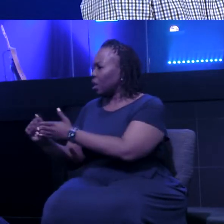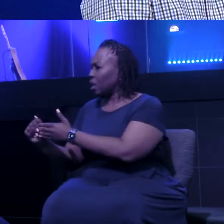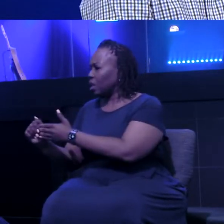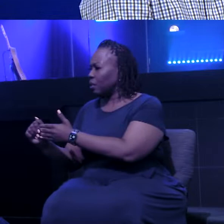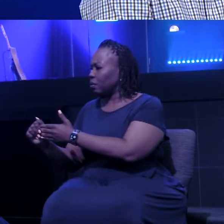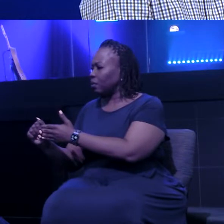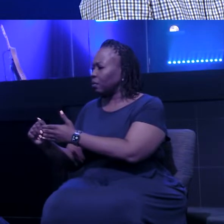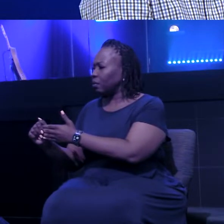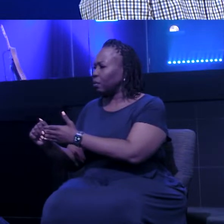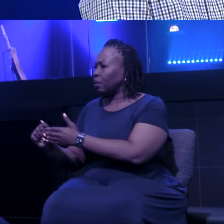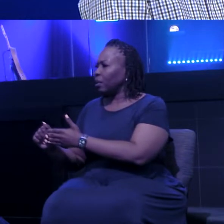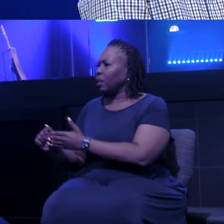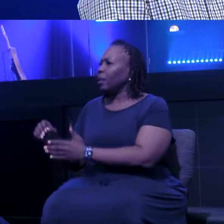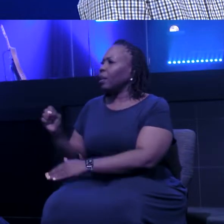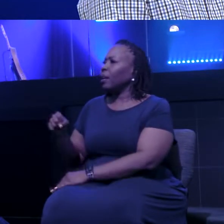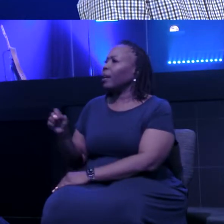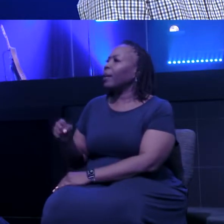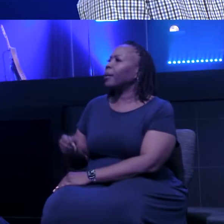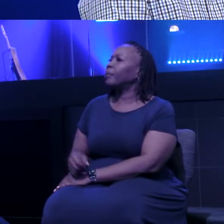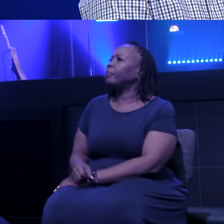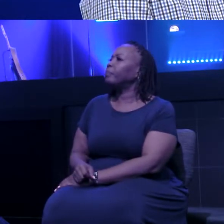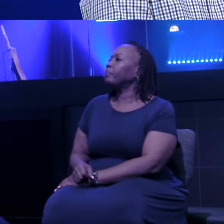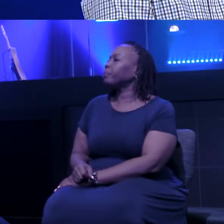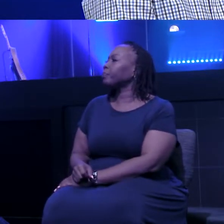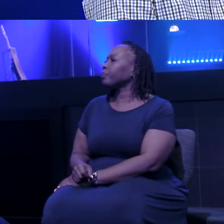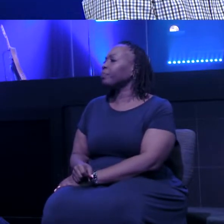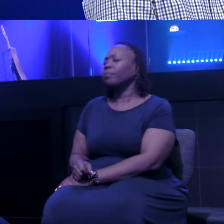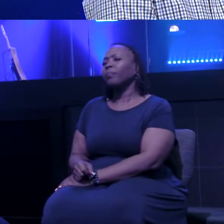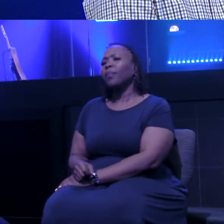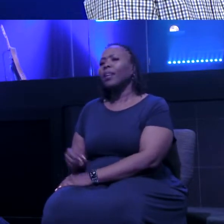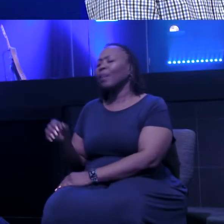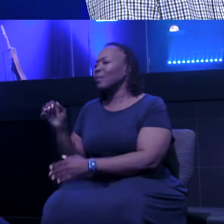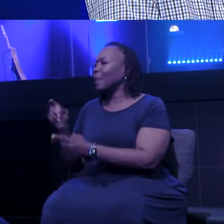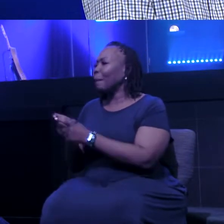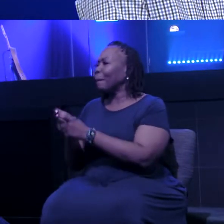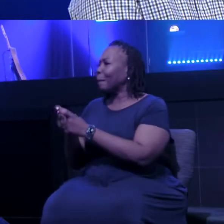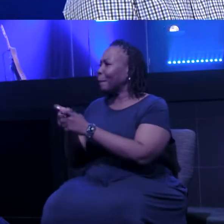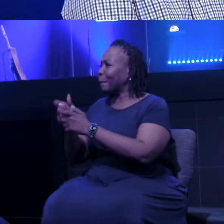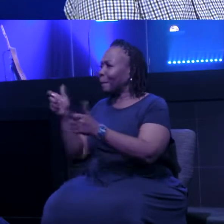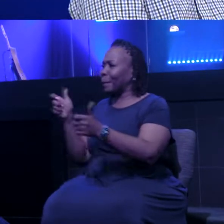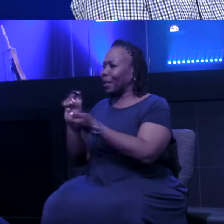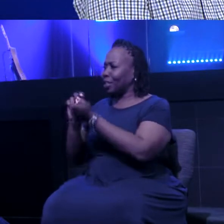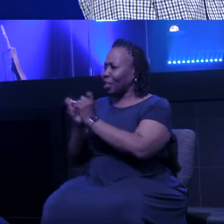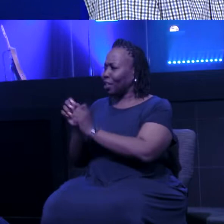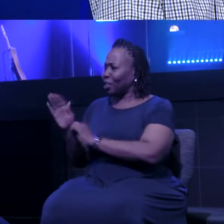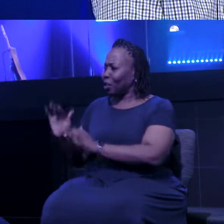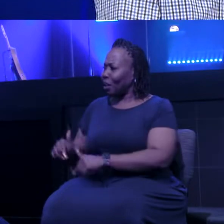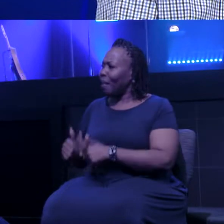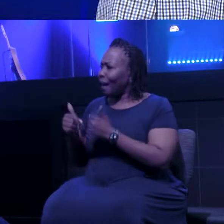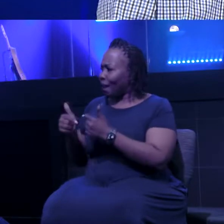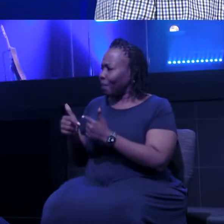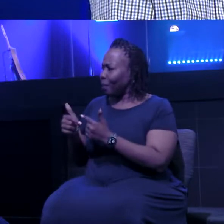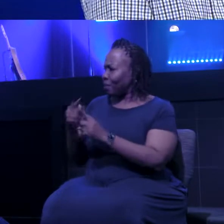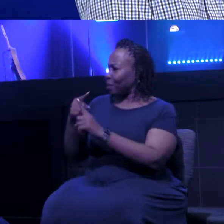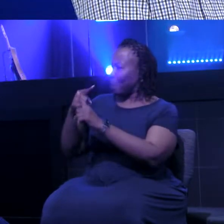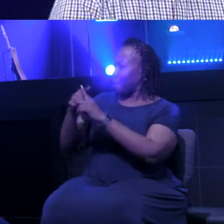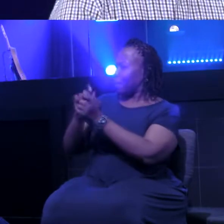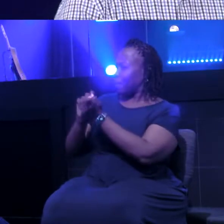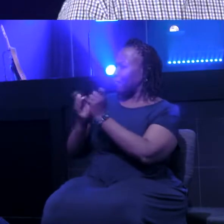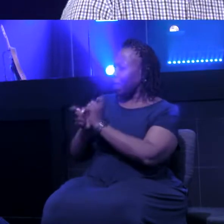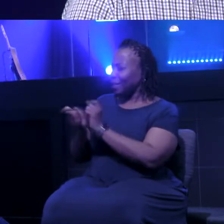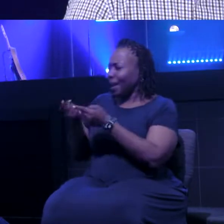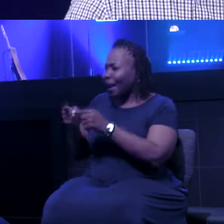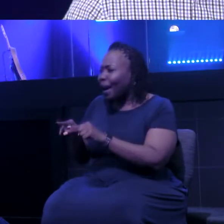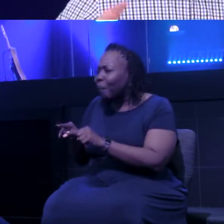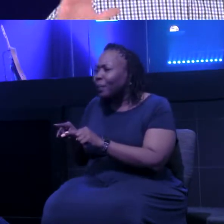Okay, and that was a big change in your life, but there's another big change that was a positive one, yes. that happened, and I don't